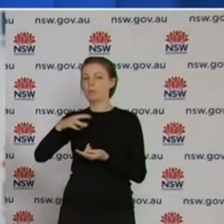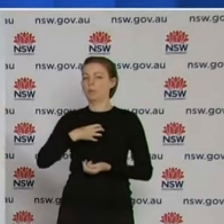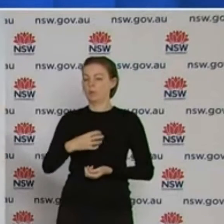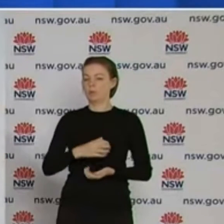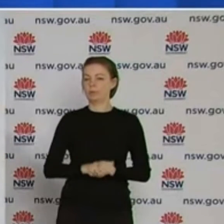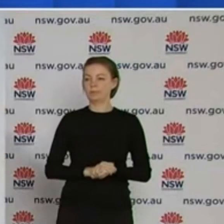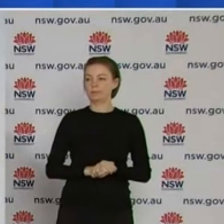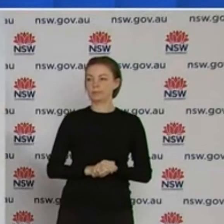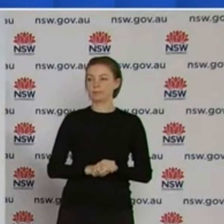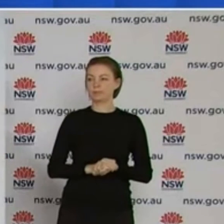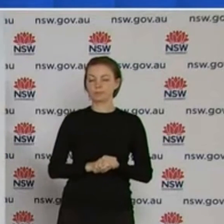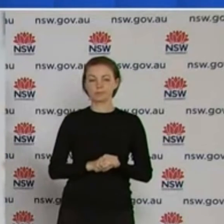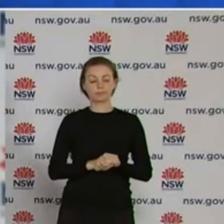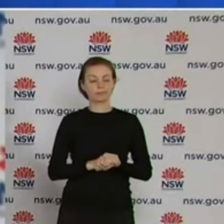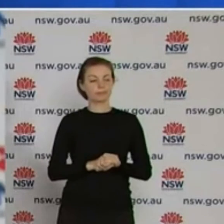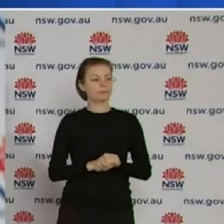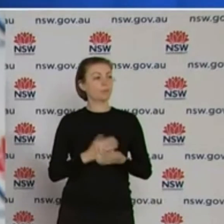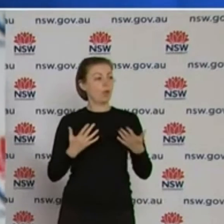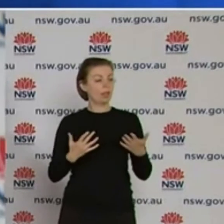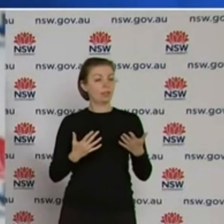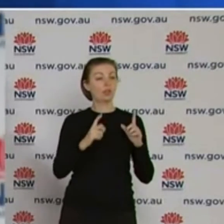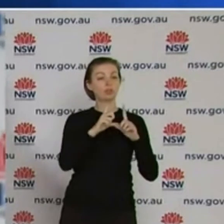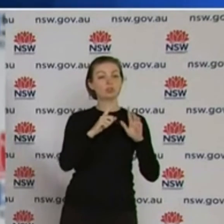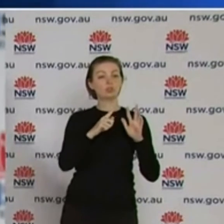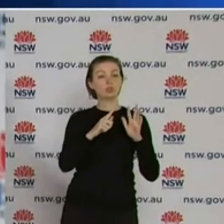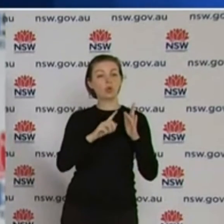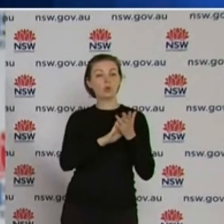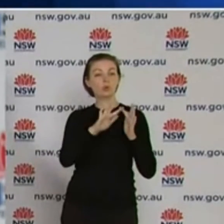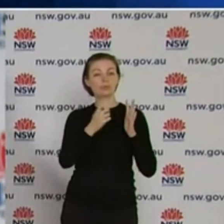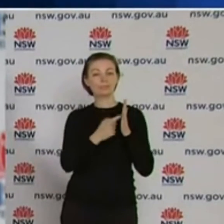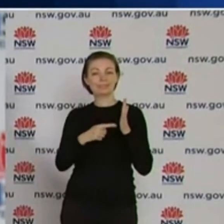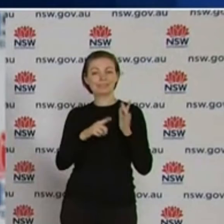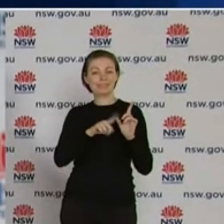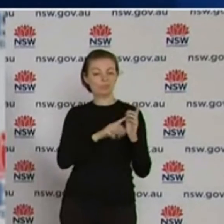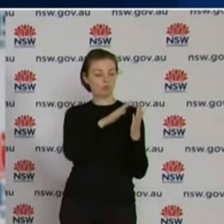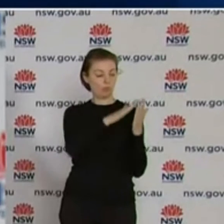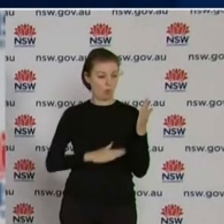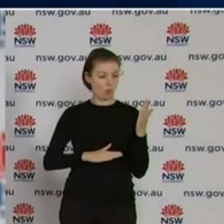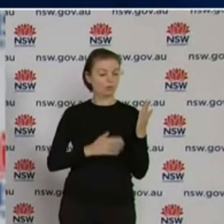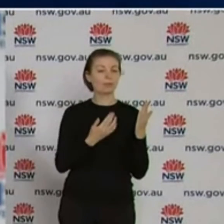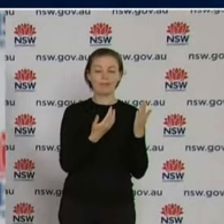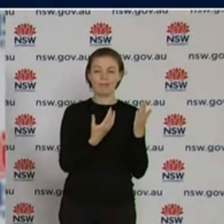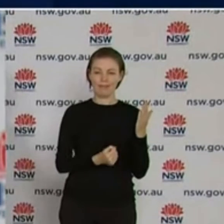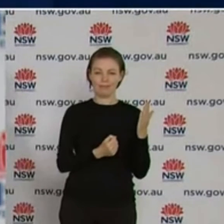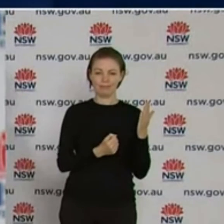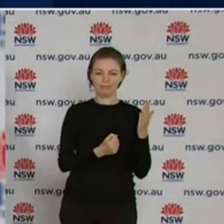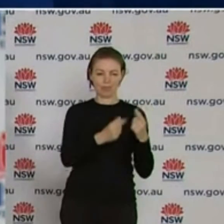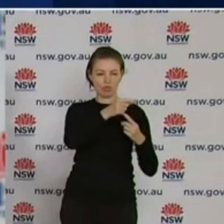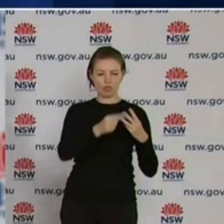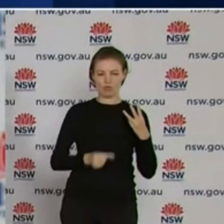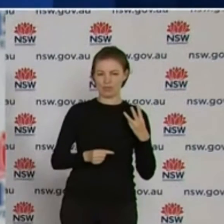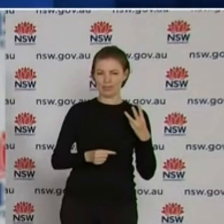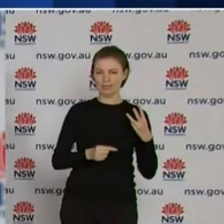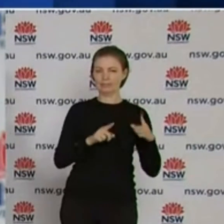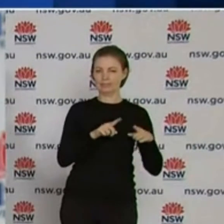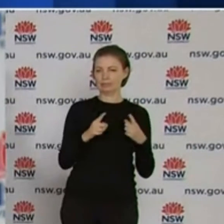plan identifies three kind of scales. They say they've got a definition for low, a definition for medium, a definition for high. So our